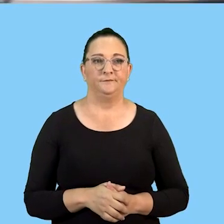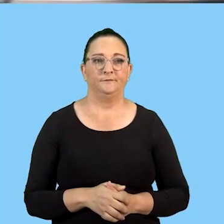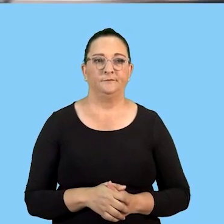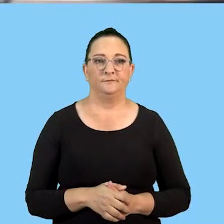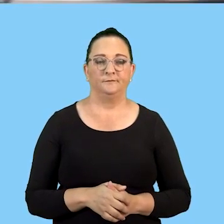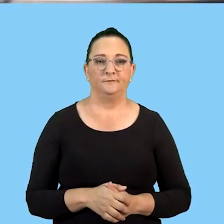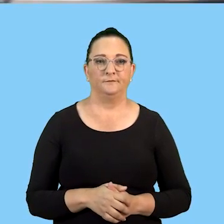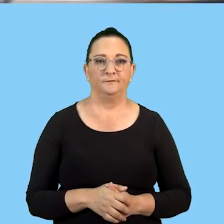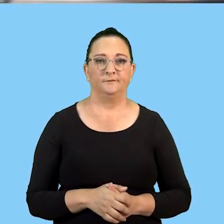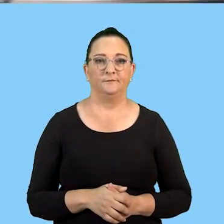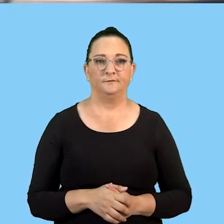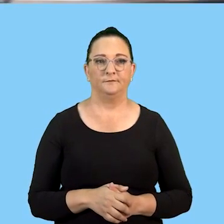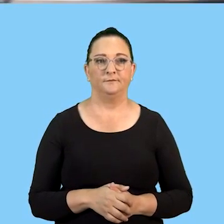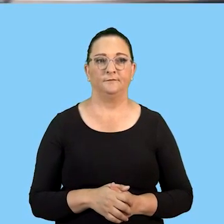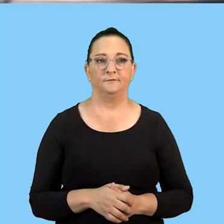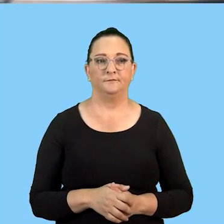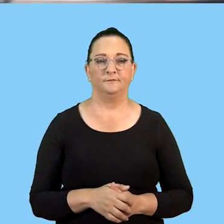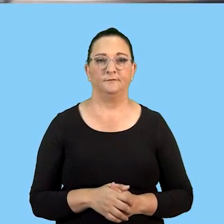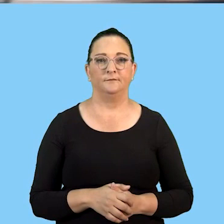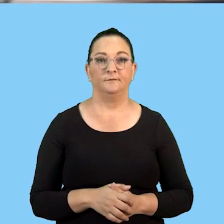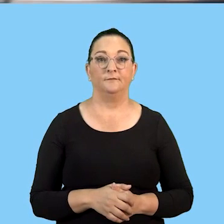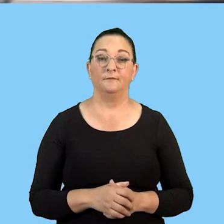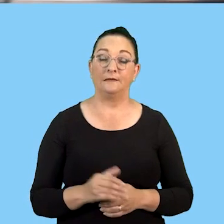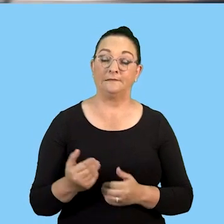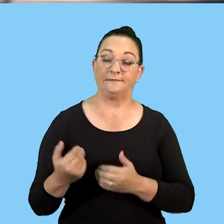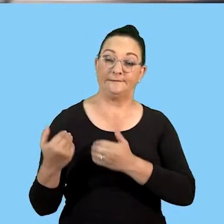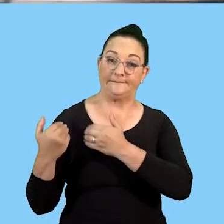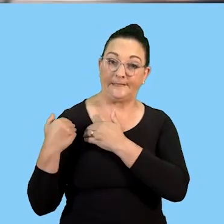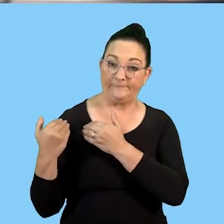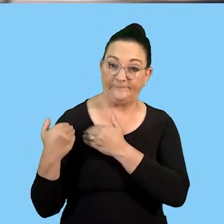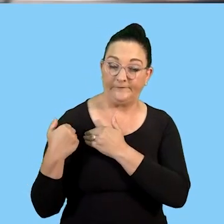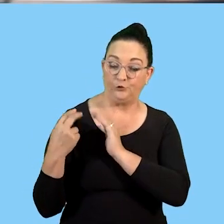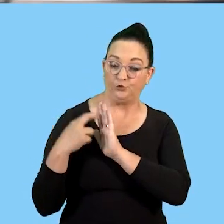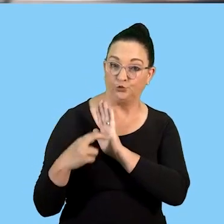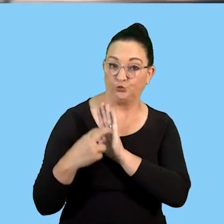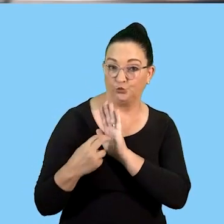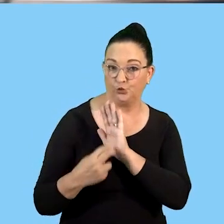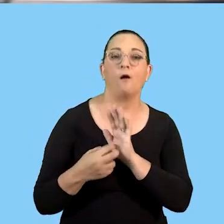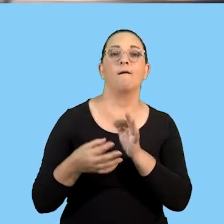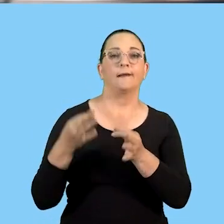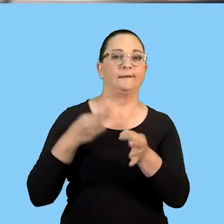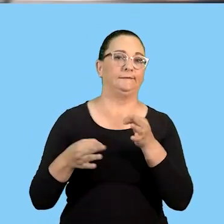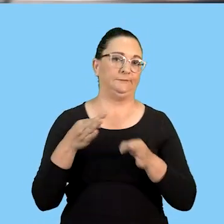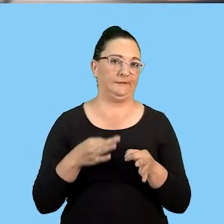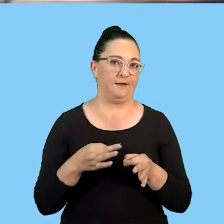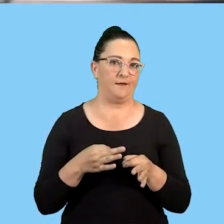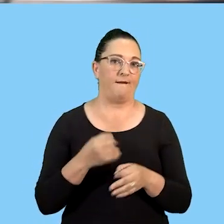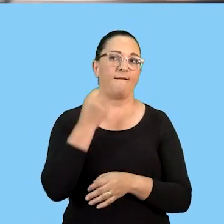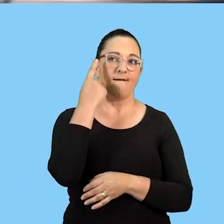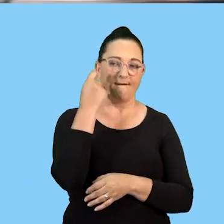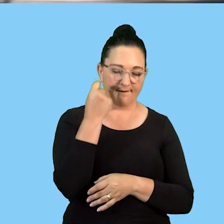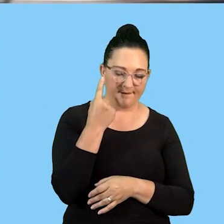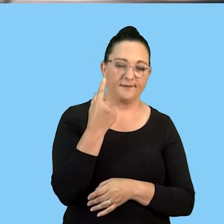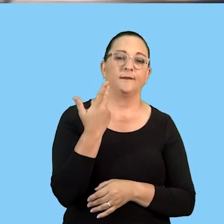It is also to explain the safety regulations and rules so that the new employee will understand